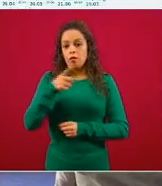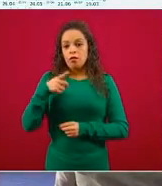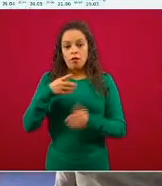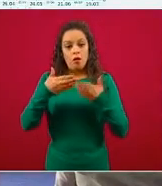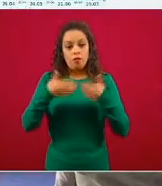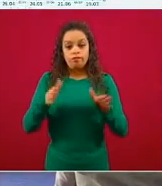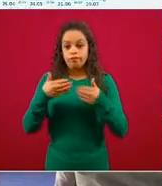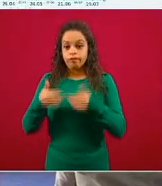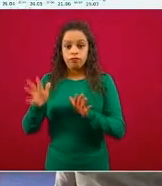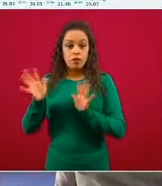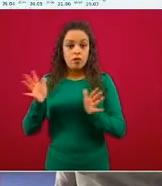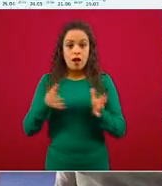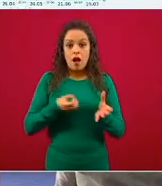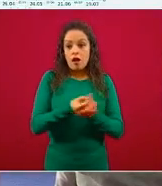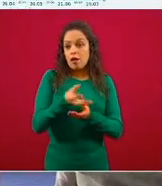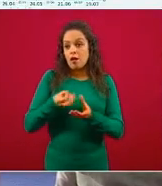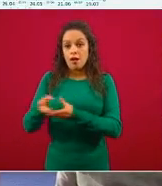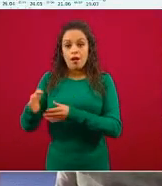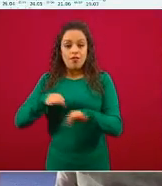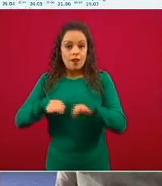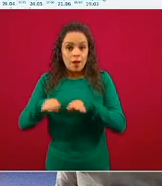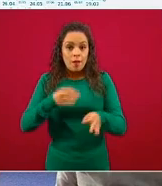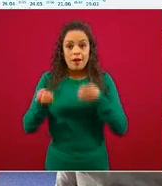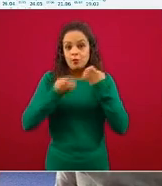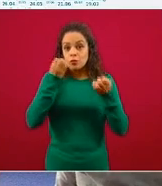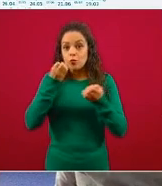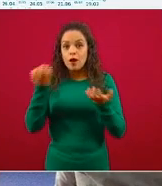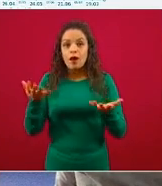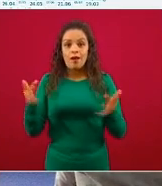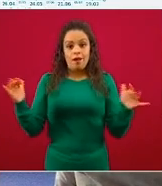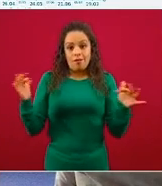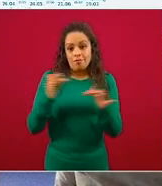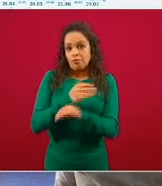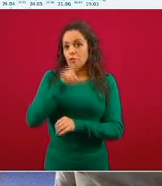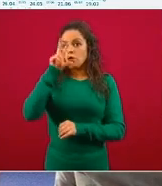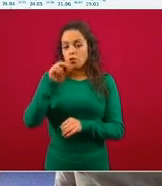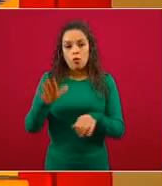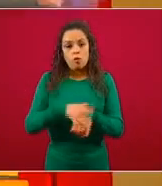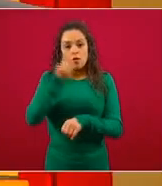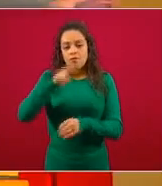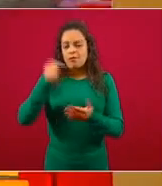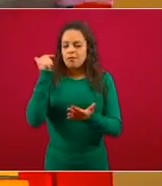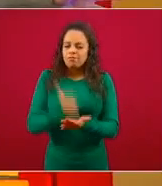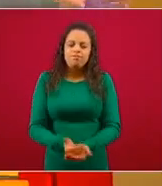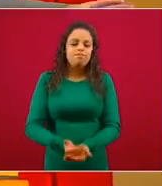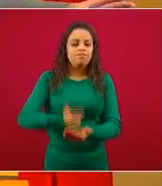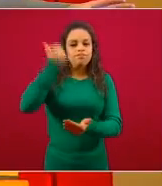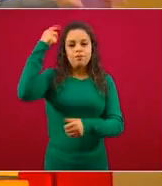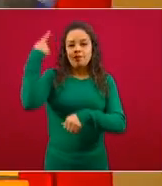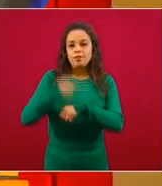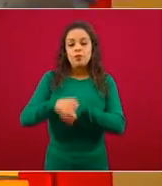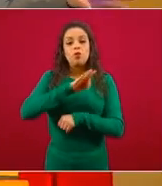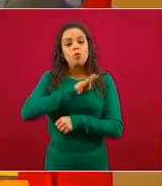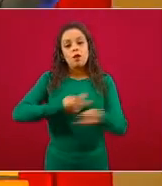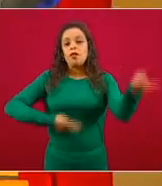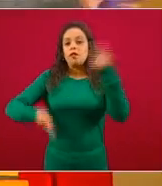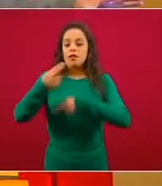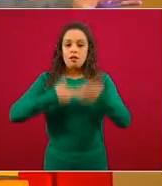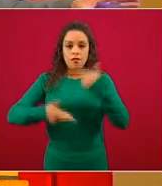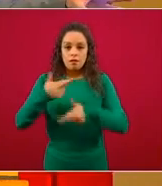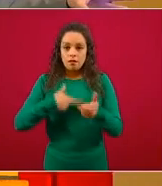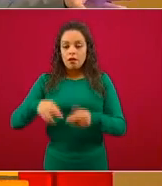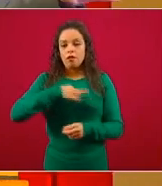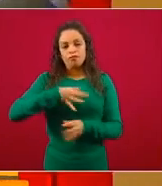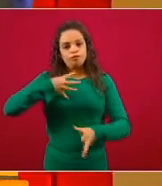Measures from the National Safe Distance Campaign will not and should not be